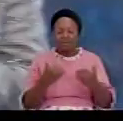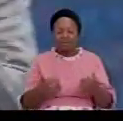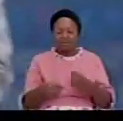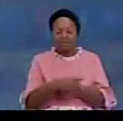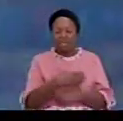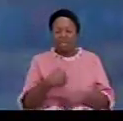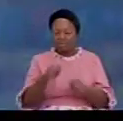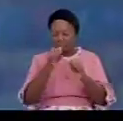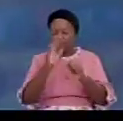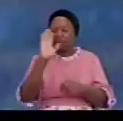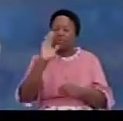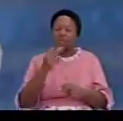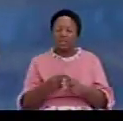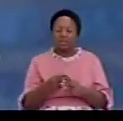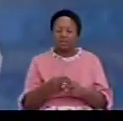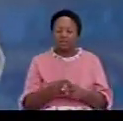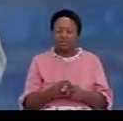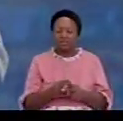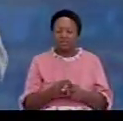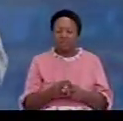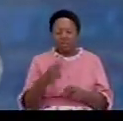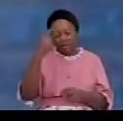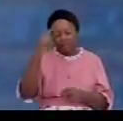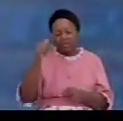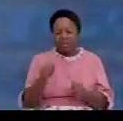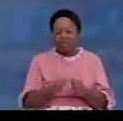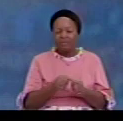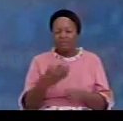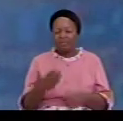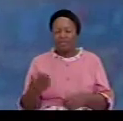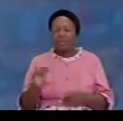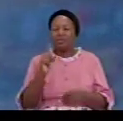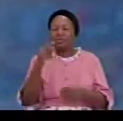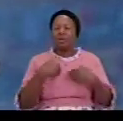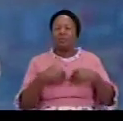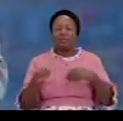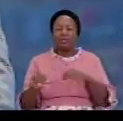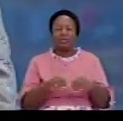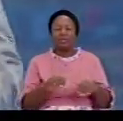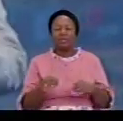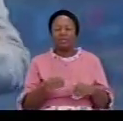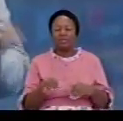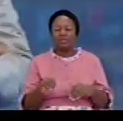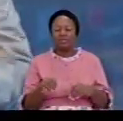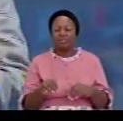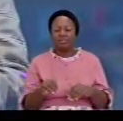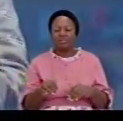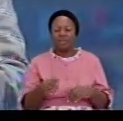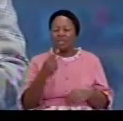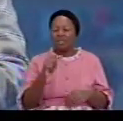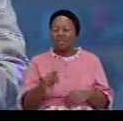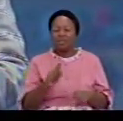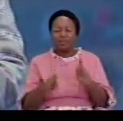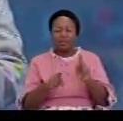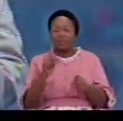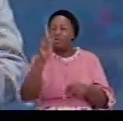name for every sin you have done, the people you have